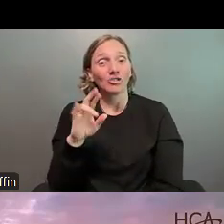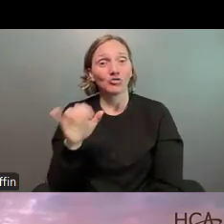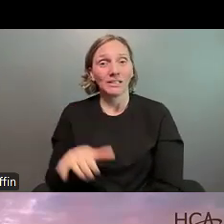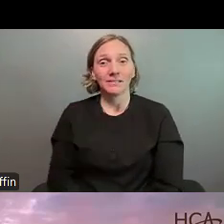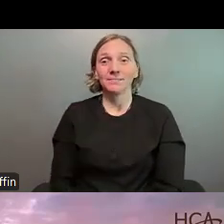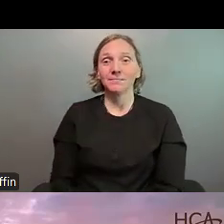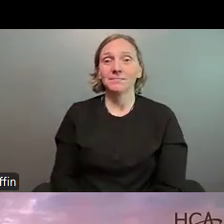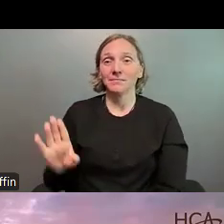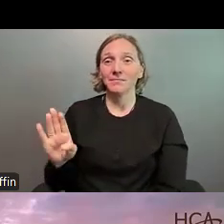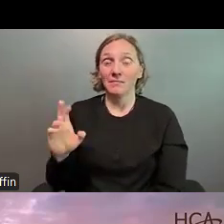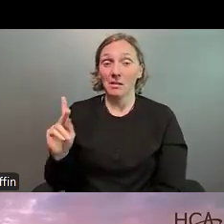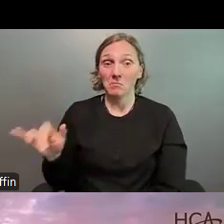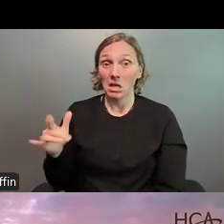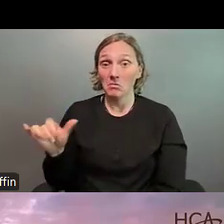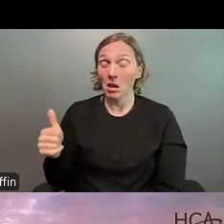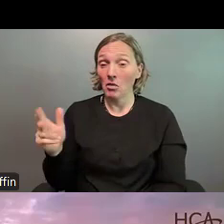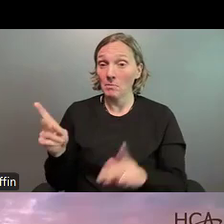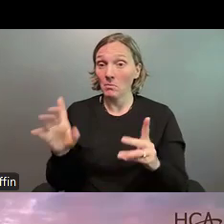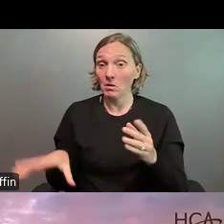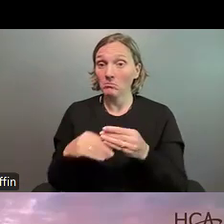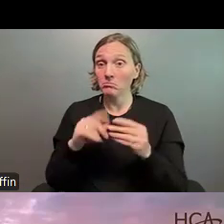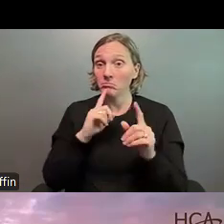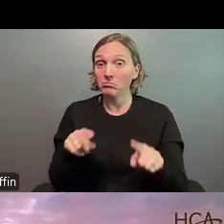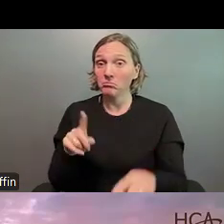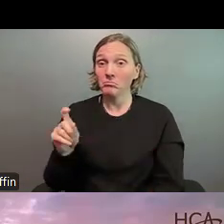Any other managed care organizations who would like to answer that?